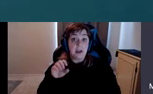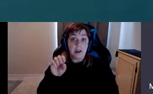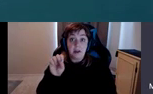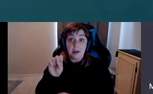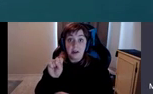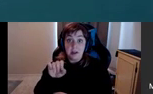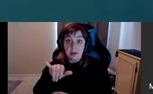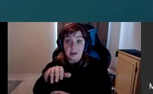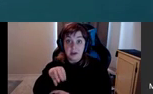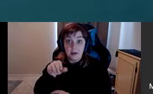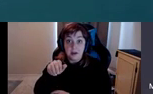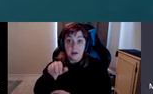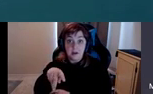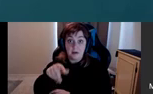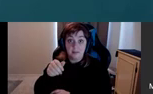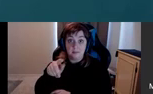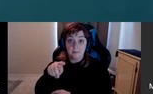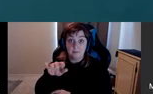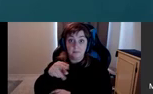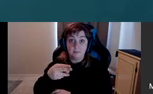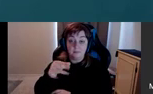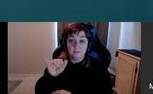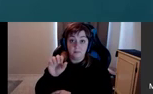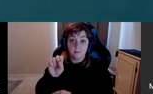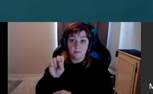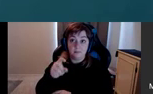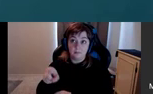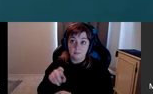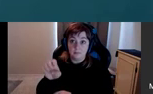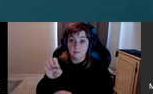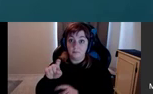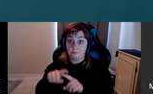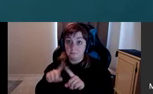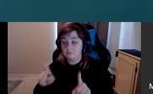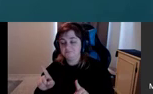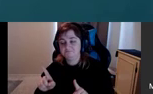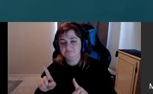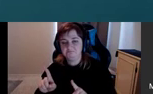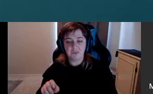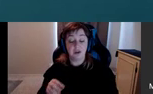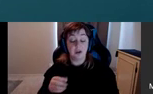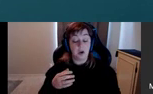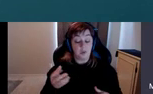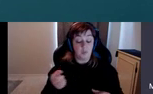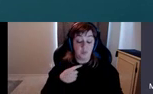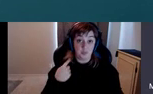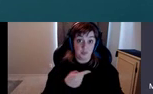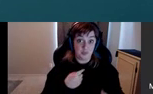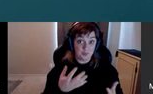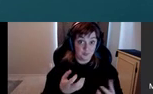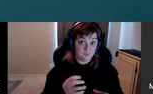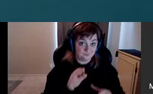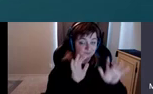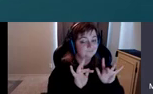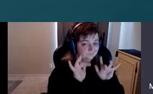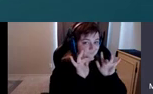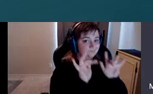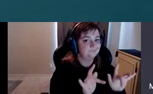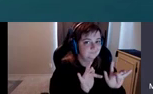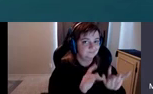one wants a sympathy. They want the empathy, especially if you proceed, if you follow that sympathy with,